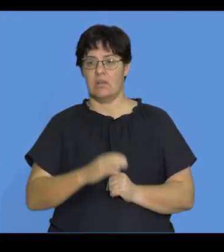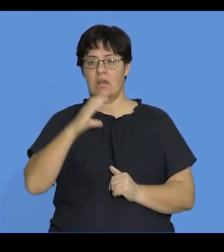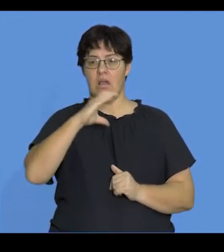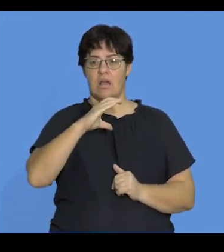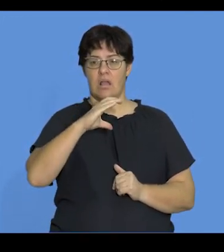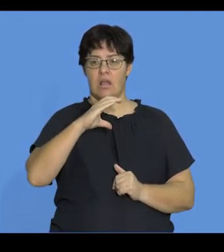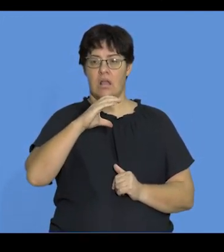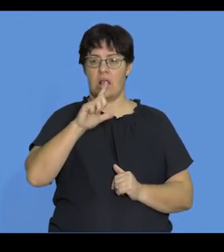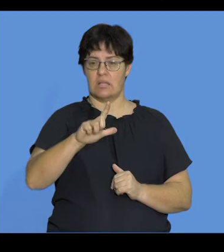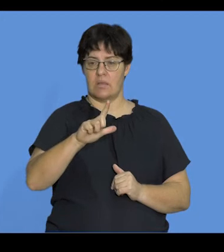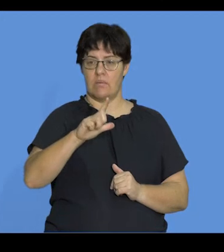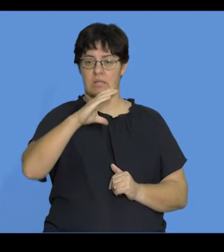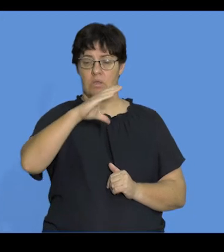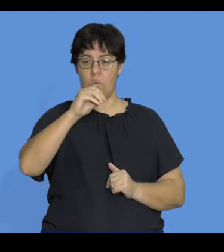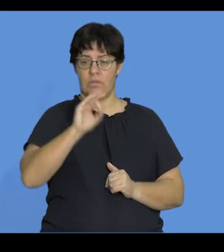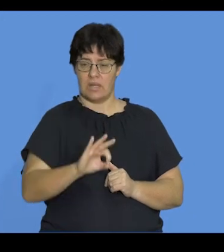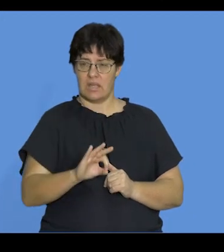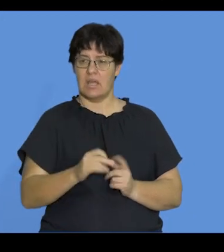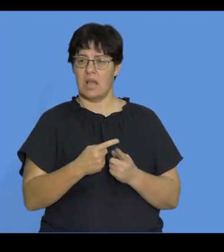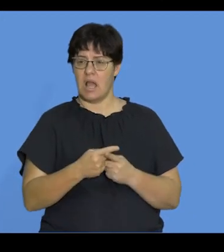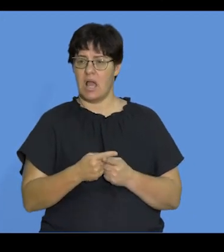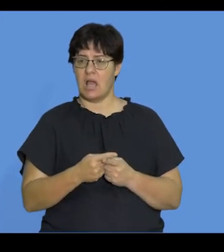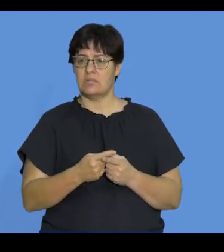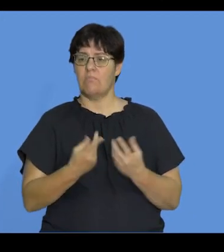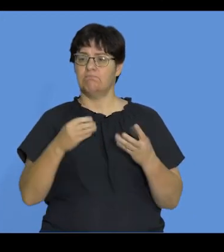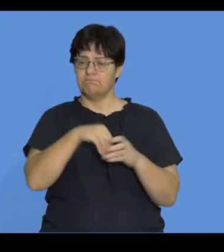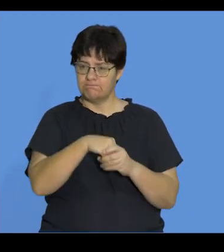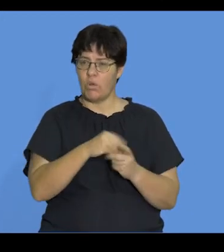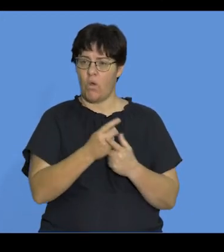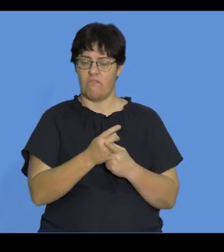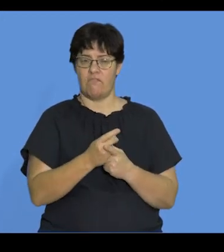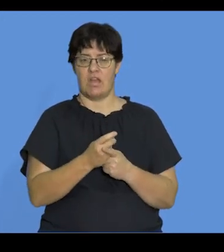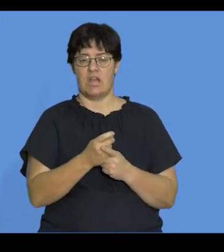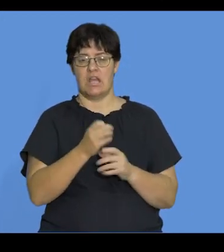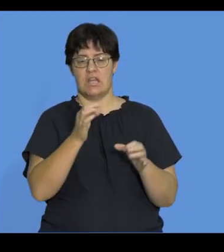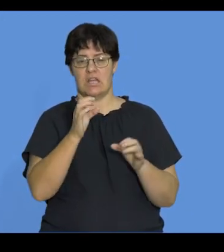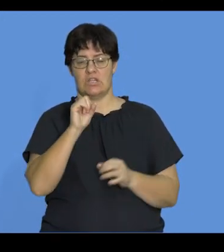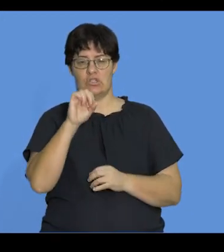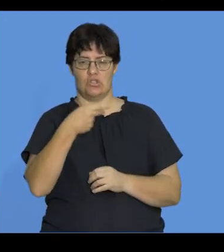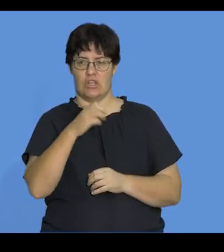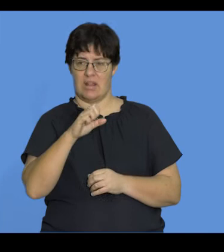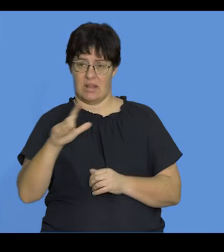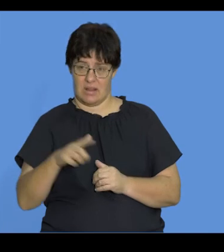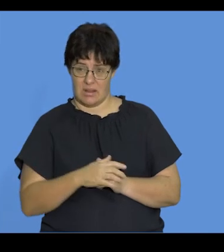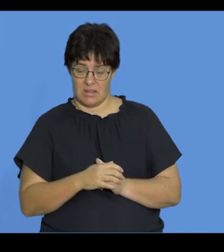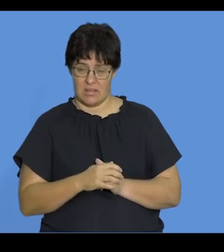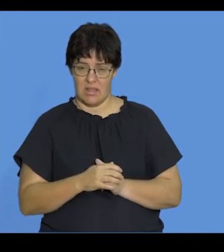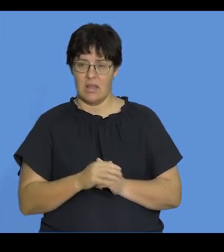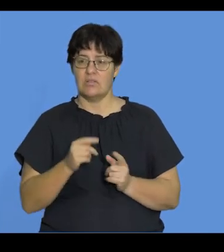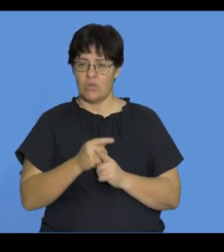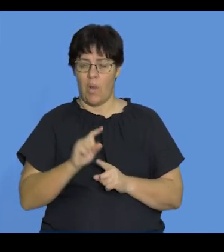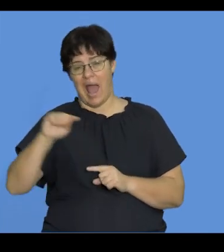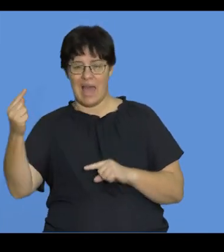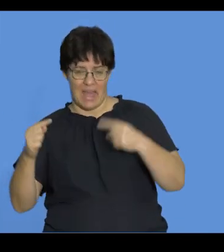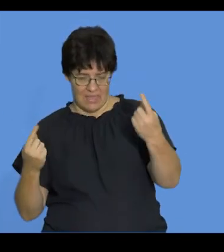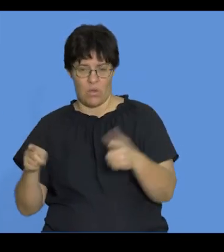carbonate is a key component of eggshells. If it says it's a component, it means it's made of, the eggshells are made of calcium carbonate and